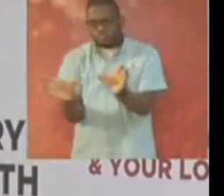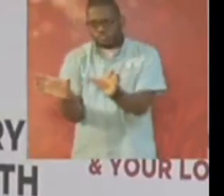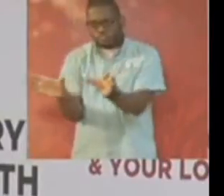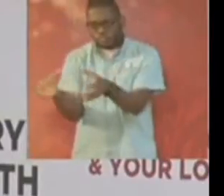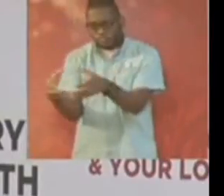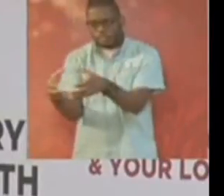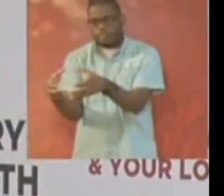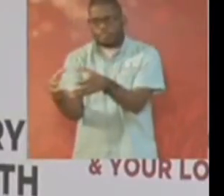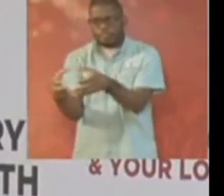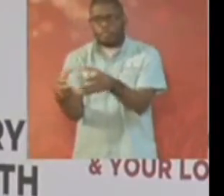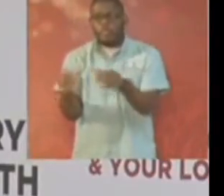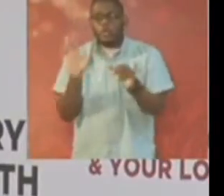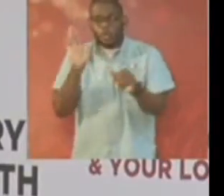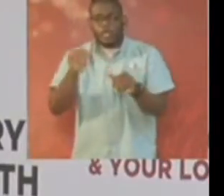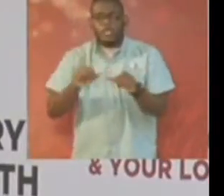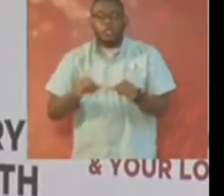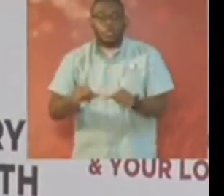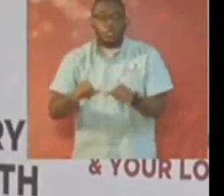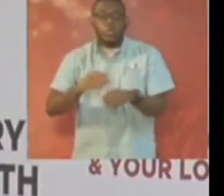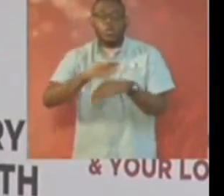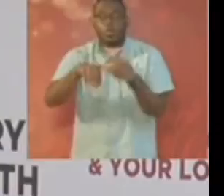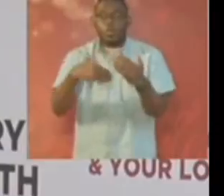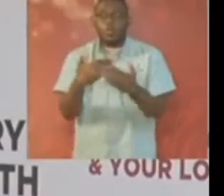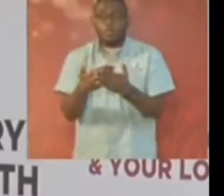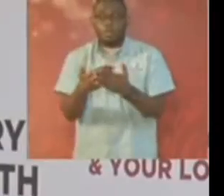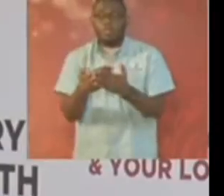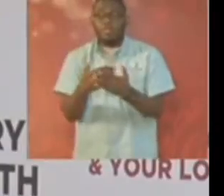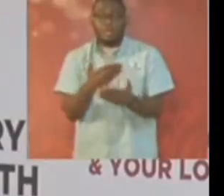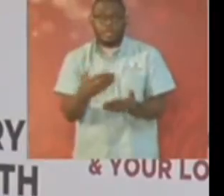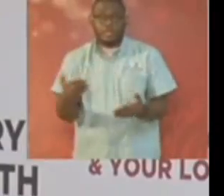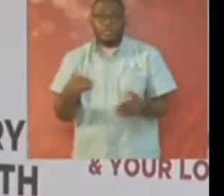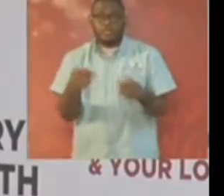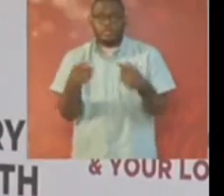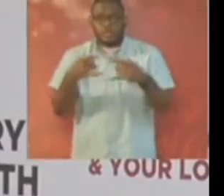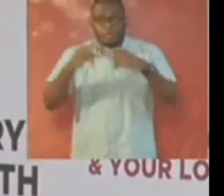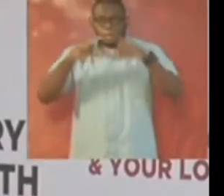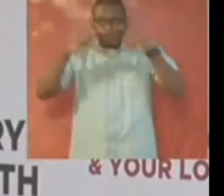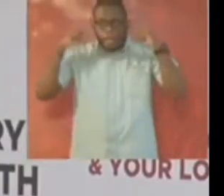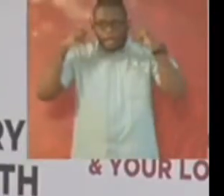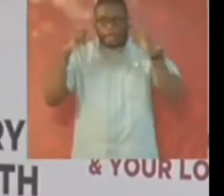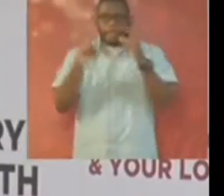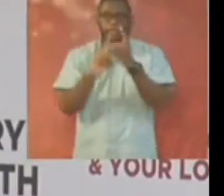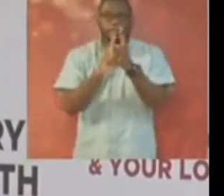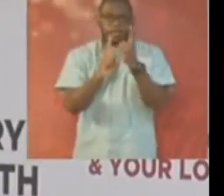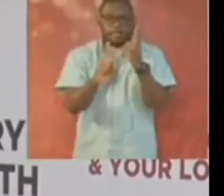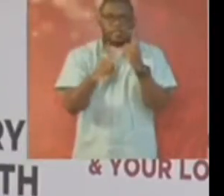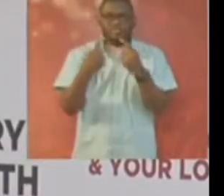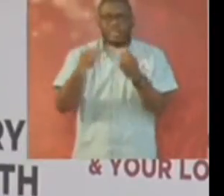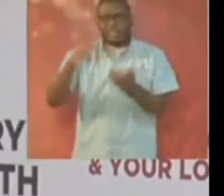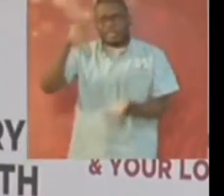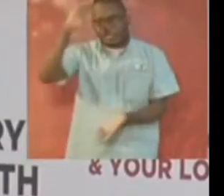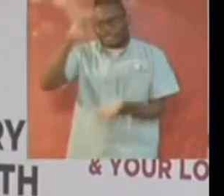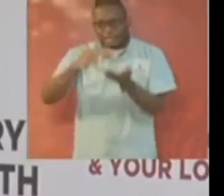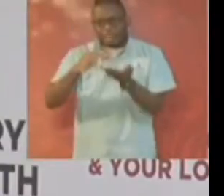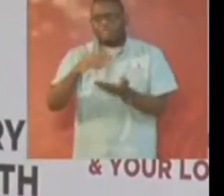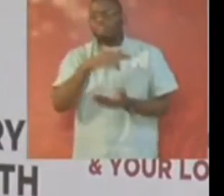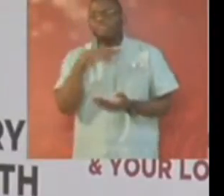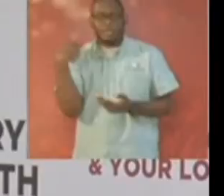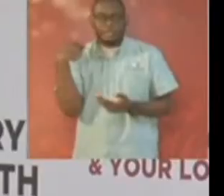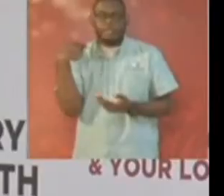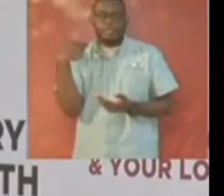the measures that we all take as individuals to reduce our risk by having the physical distancing, the mask wearing, the